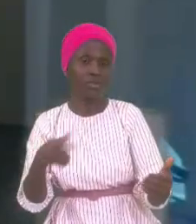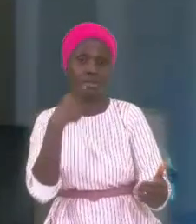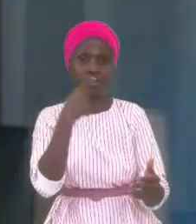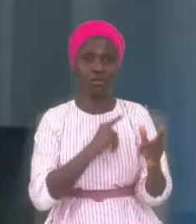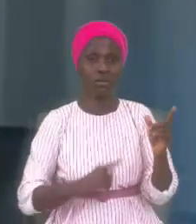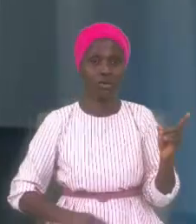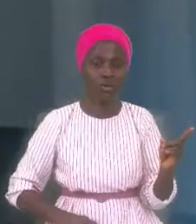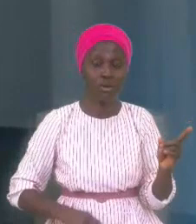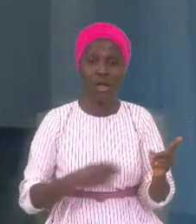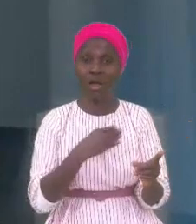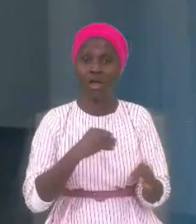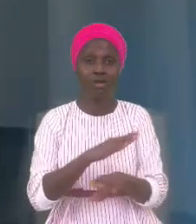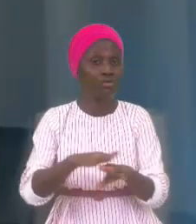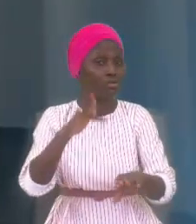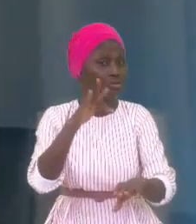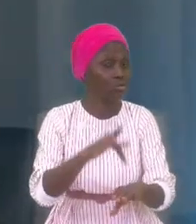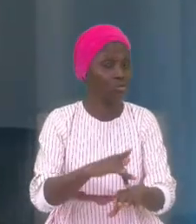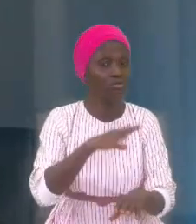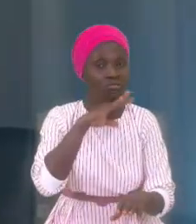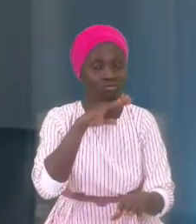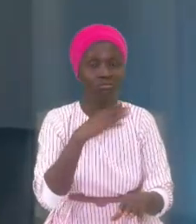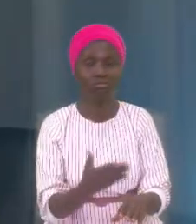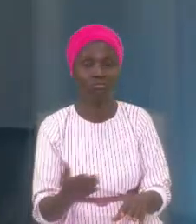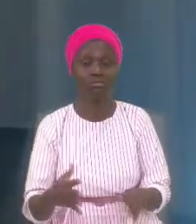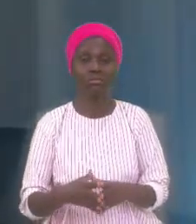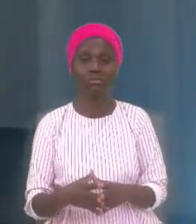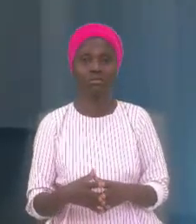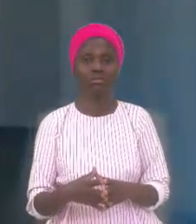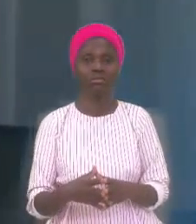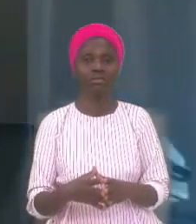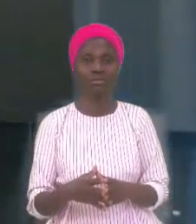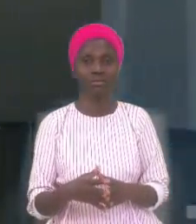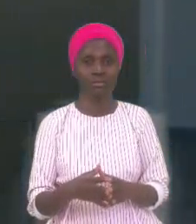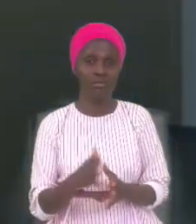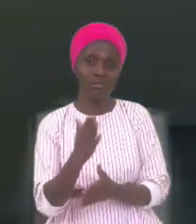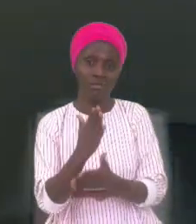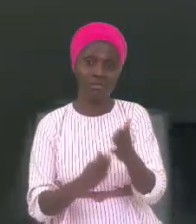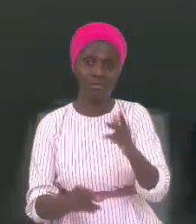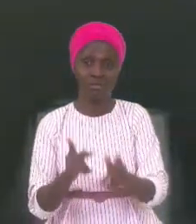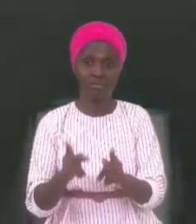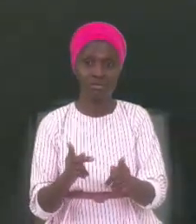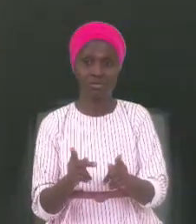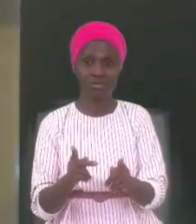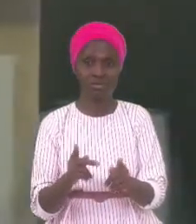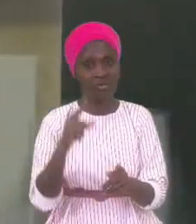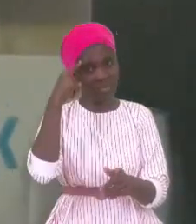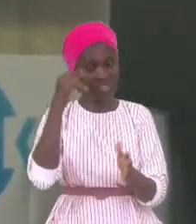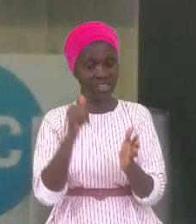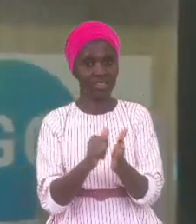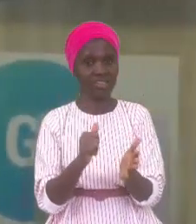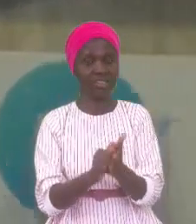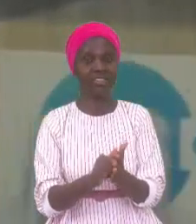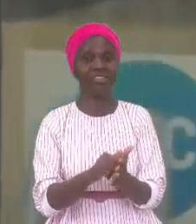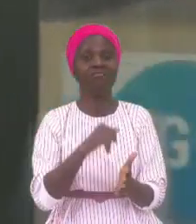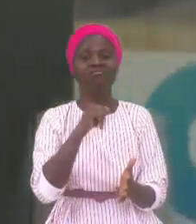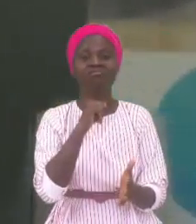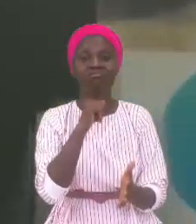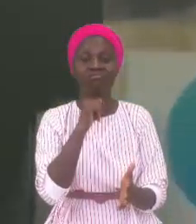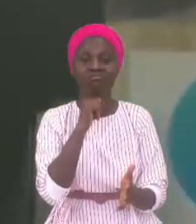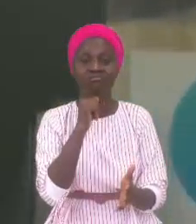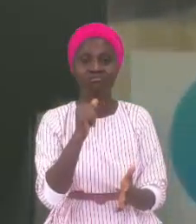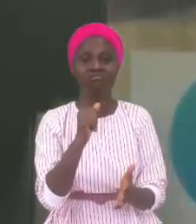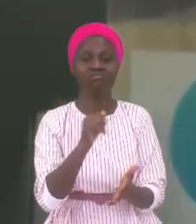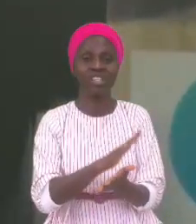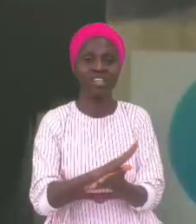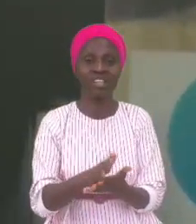the unclean thing. There are people that think the unclean thing is a cigarette. The unclean thing is